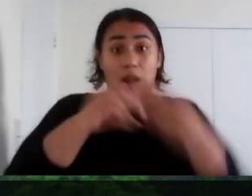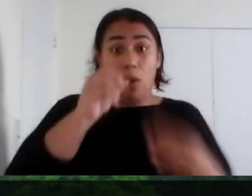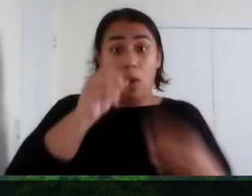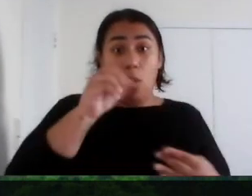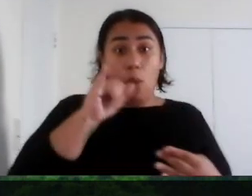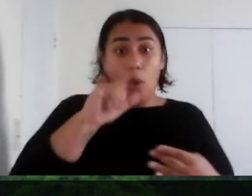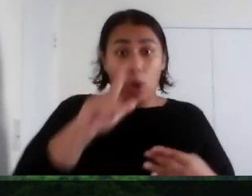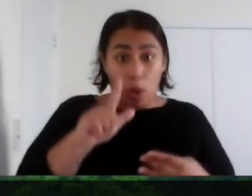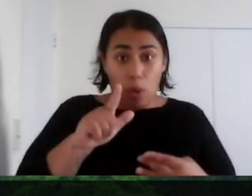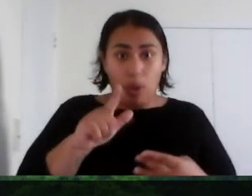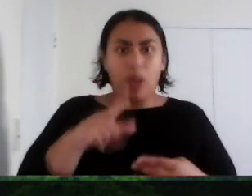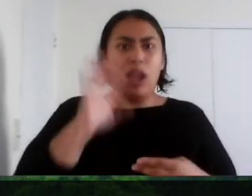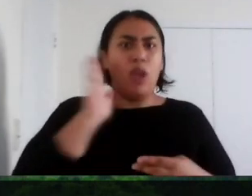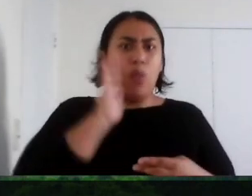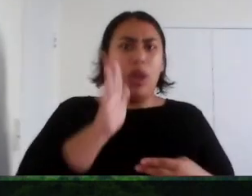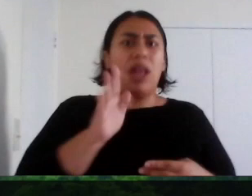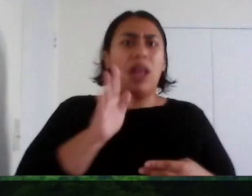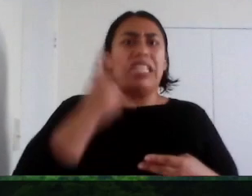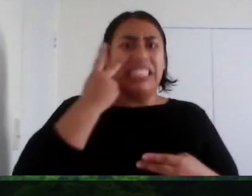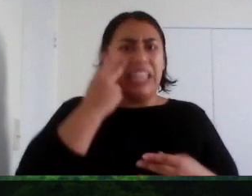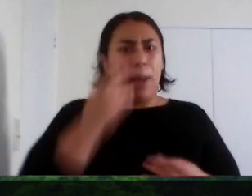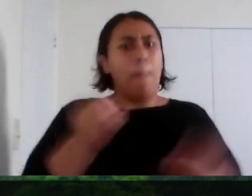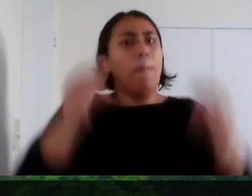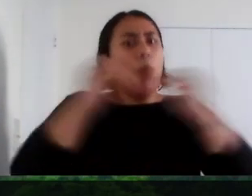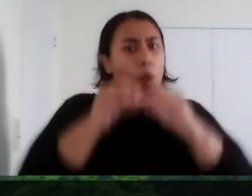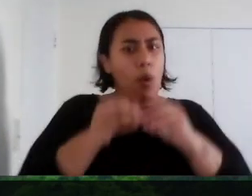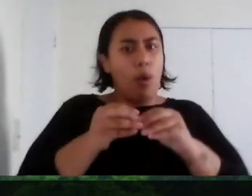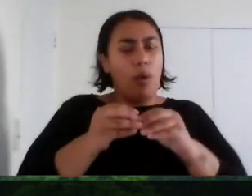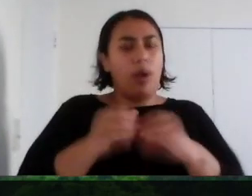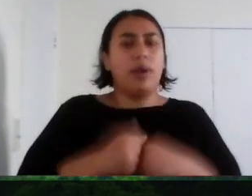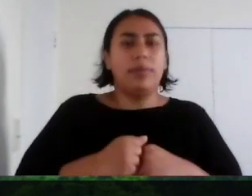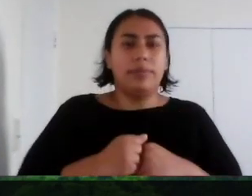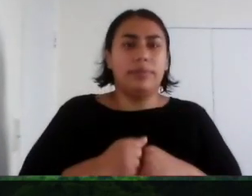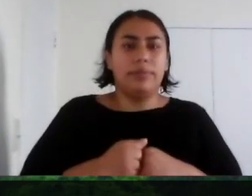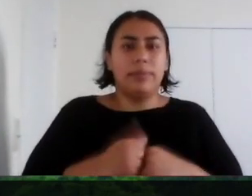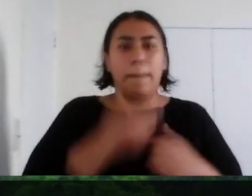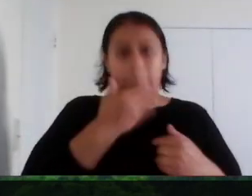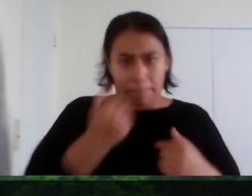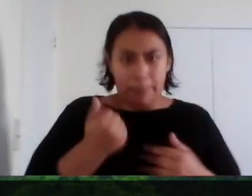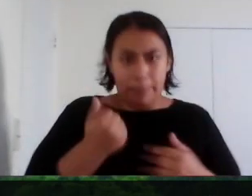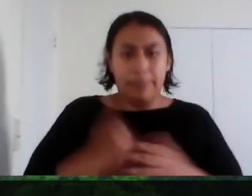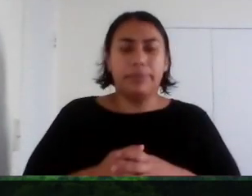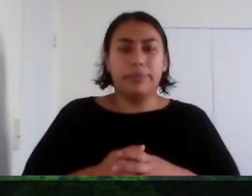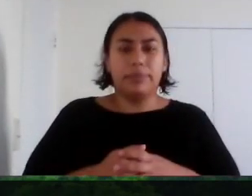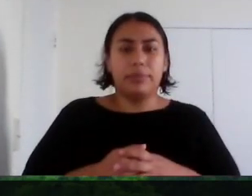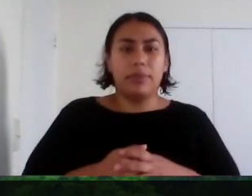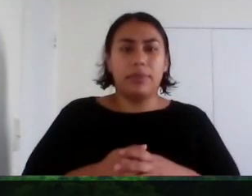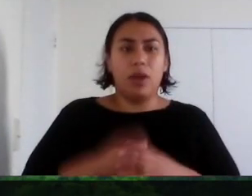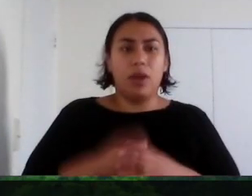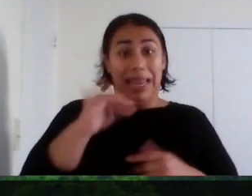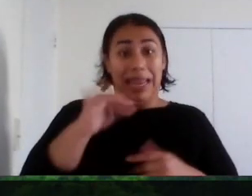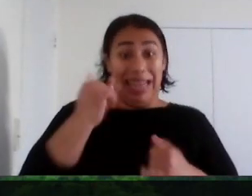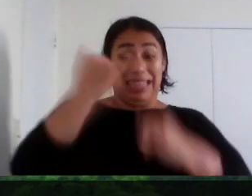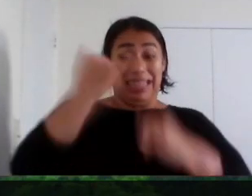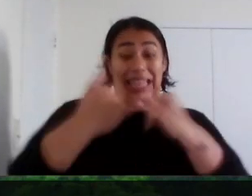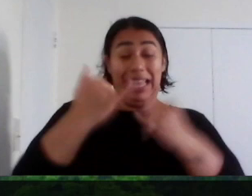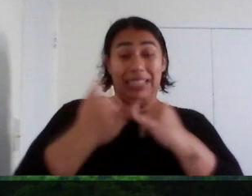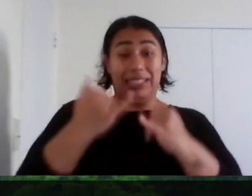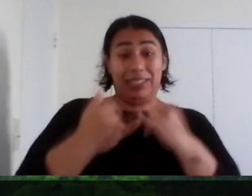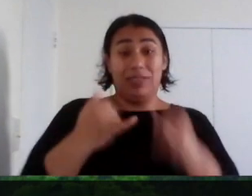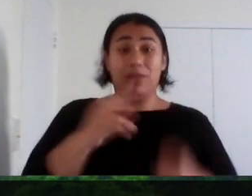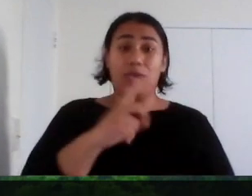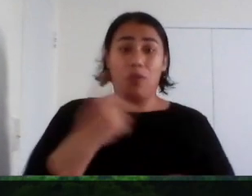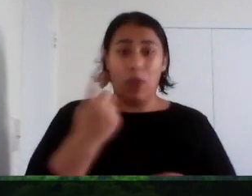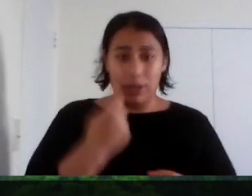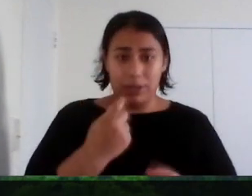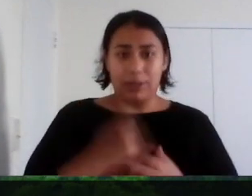patient's sleep quality and helps them to stay asleep longer. The results are usually beyond what the patient is expecting. Finally, our